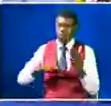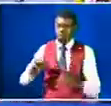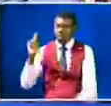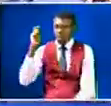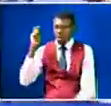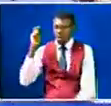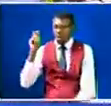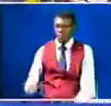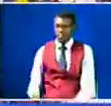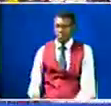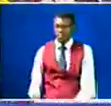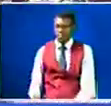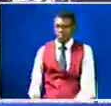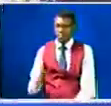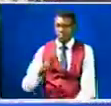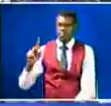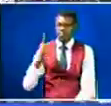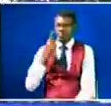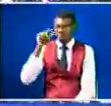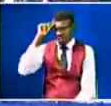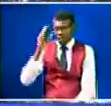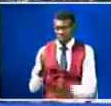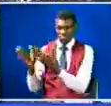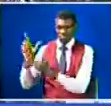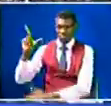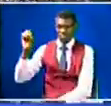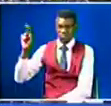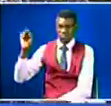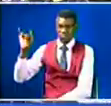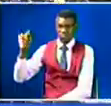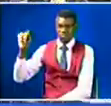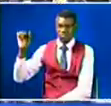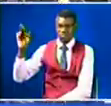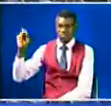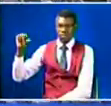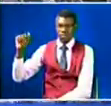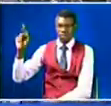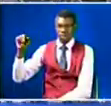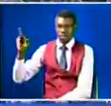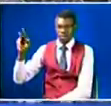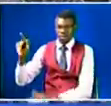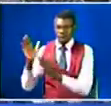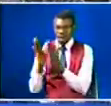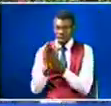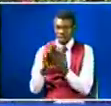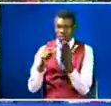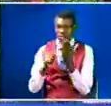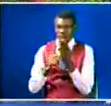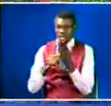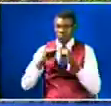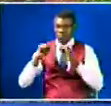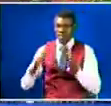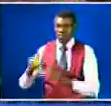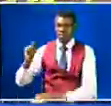West Pokot Governor Professor John Lonyangapuo and the resident commissioner of Bukuo District of Uganda, Tom Chisol, led